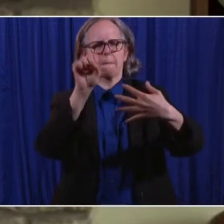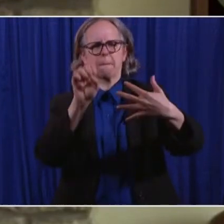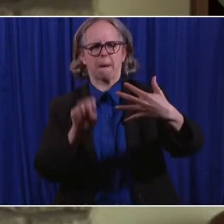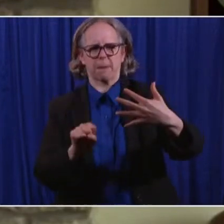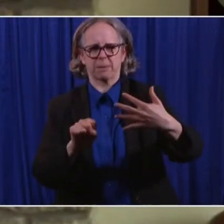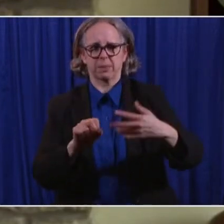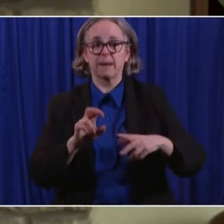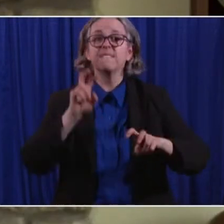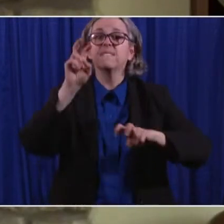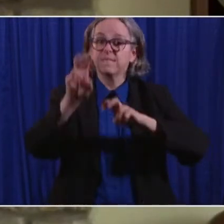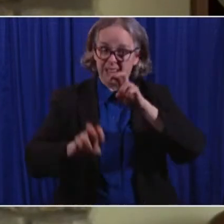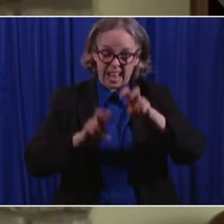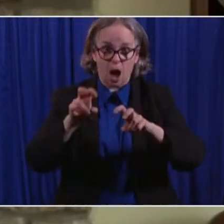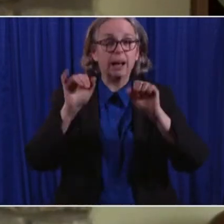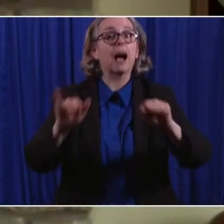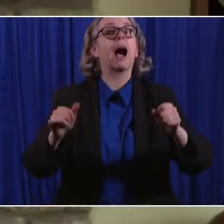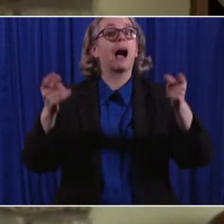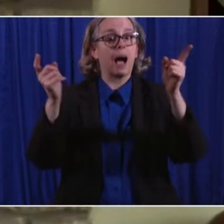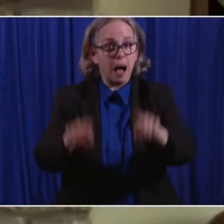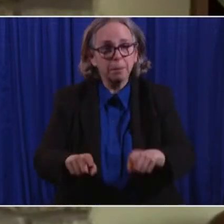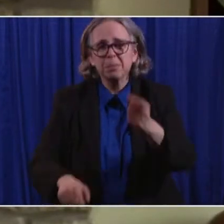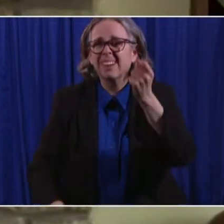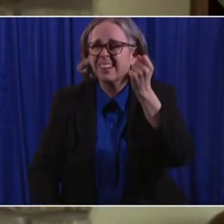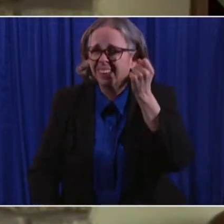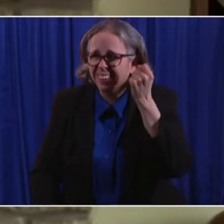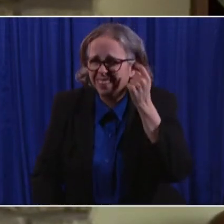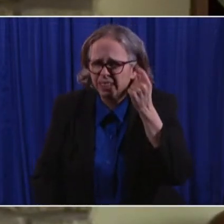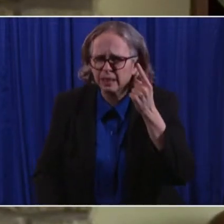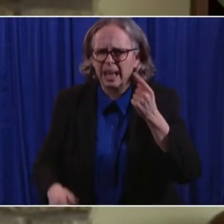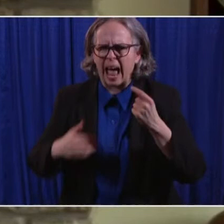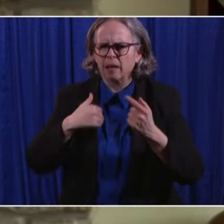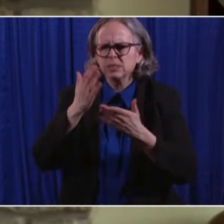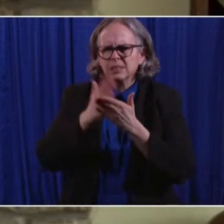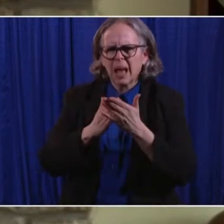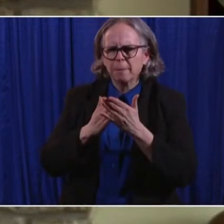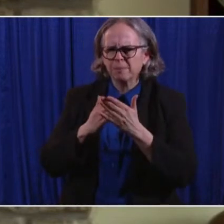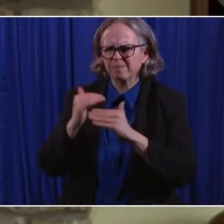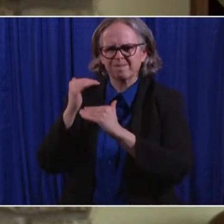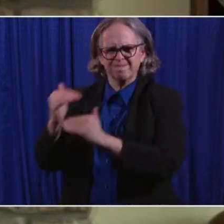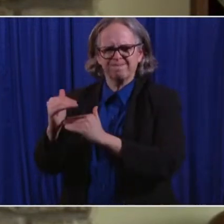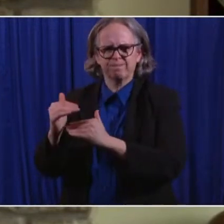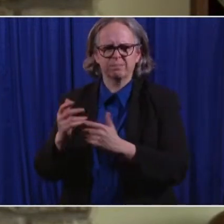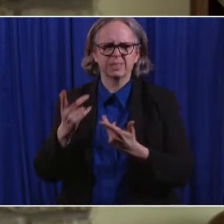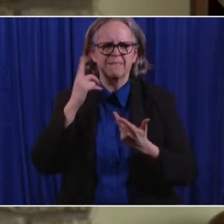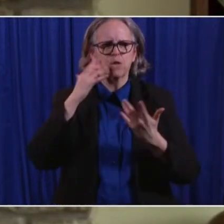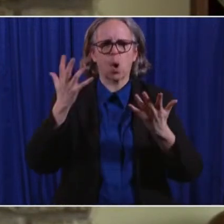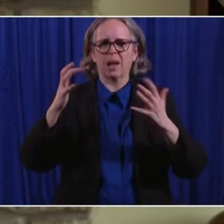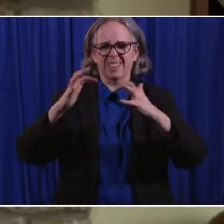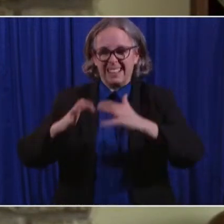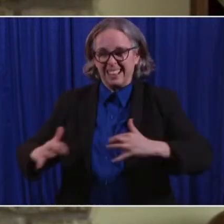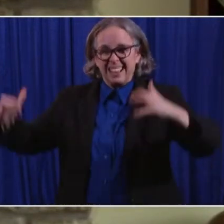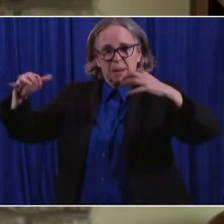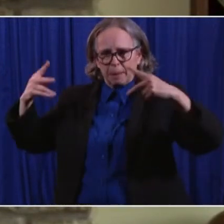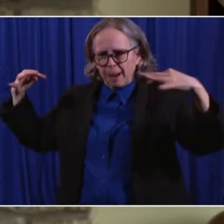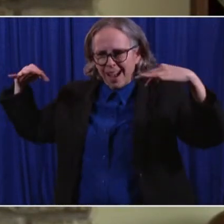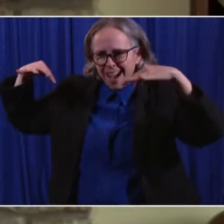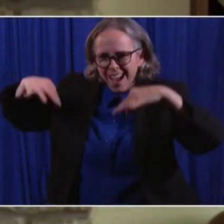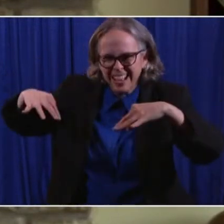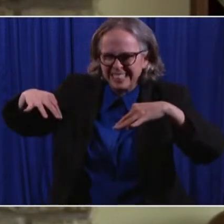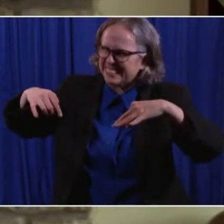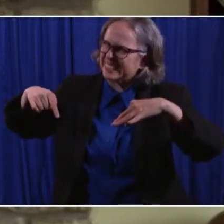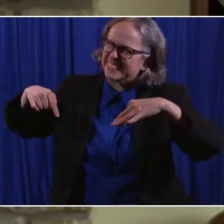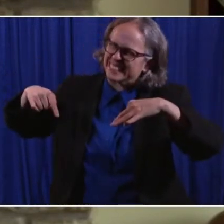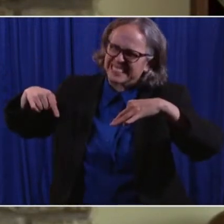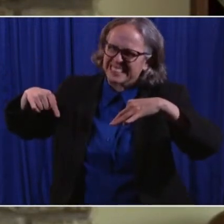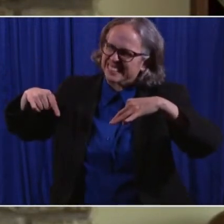go on. There'll be some limitation in the grandstands that we have talked about before,